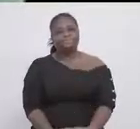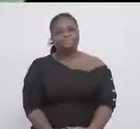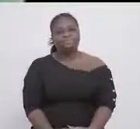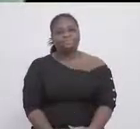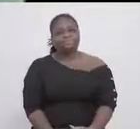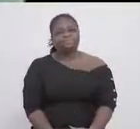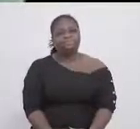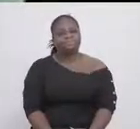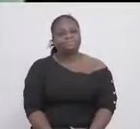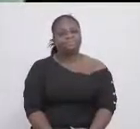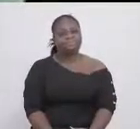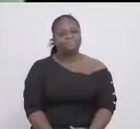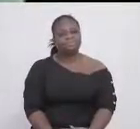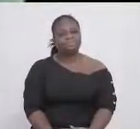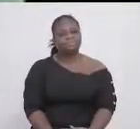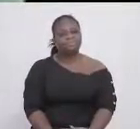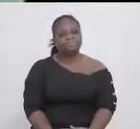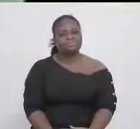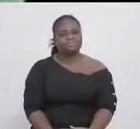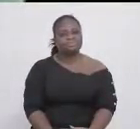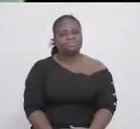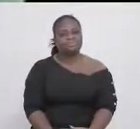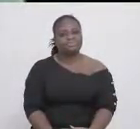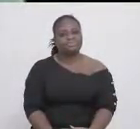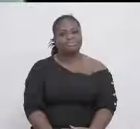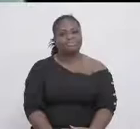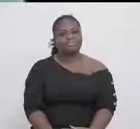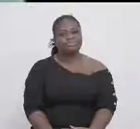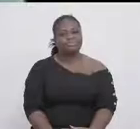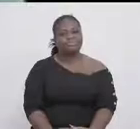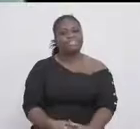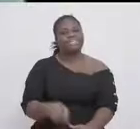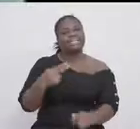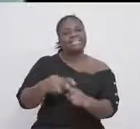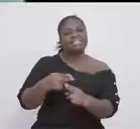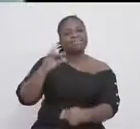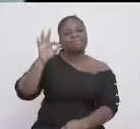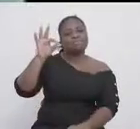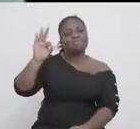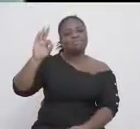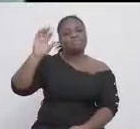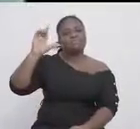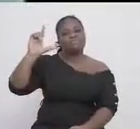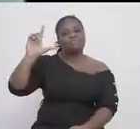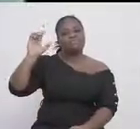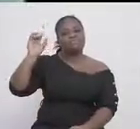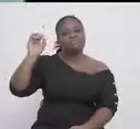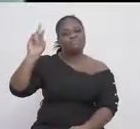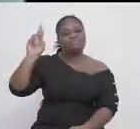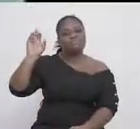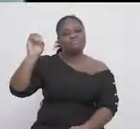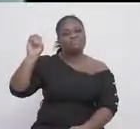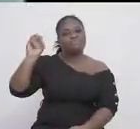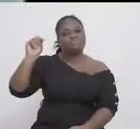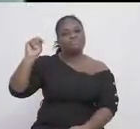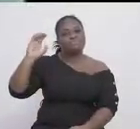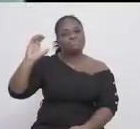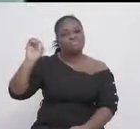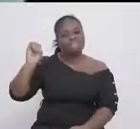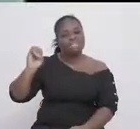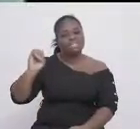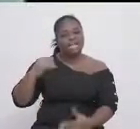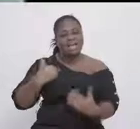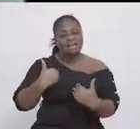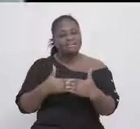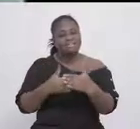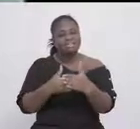Thank you, Bernard. My name is Florence, as you mentioned. I lead an organization called Mobile Web